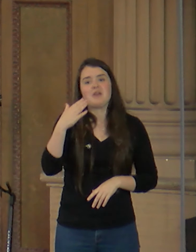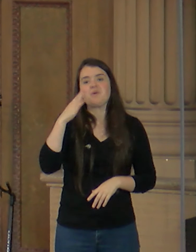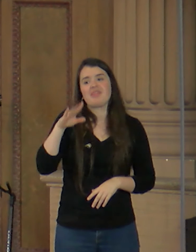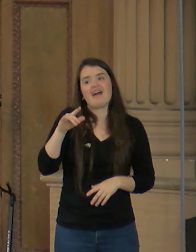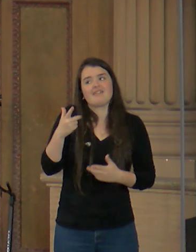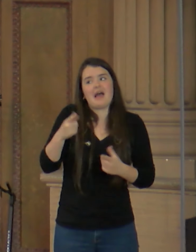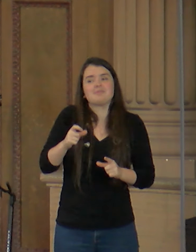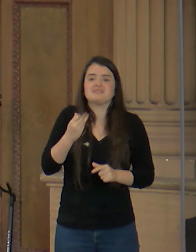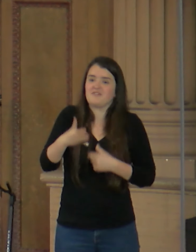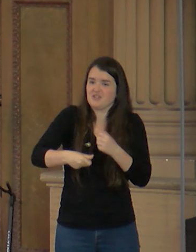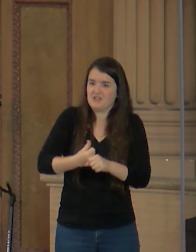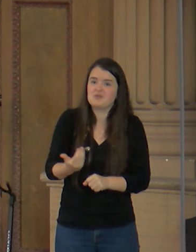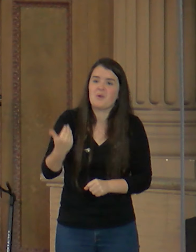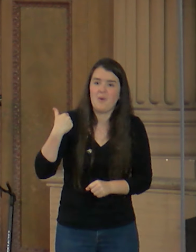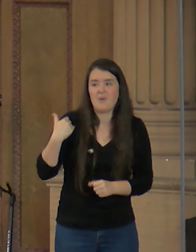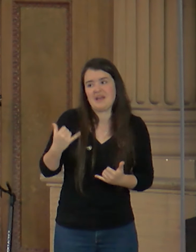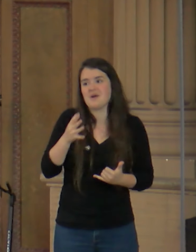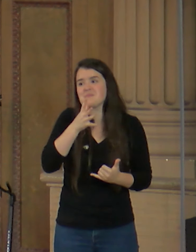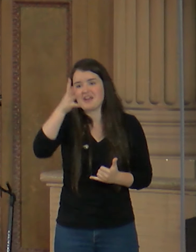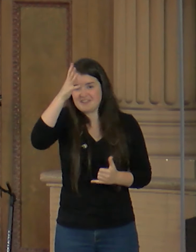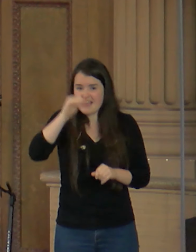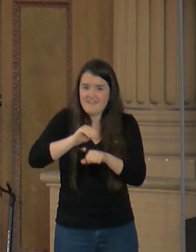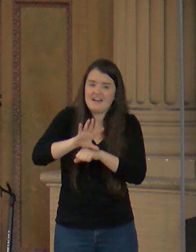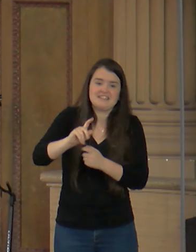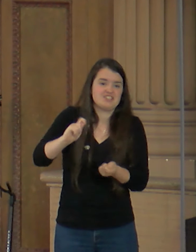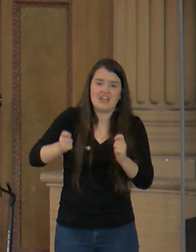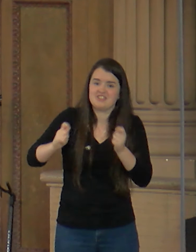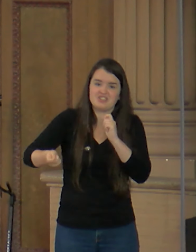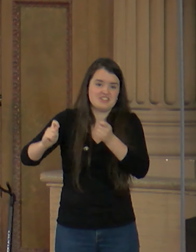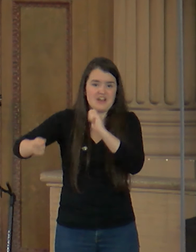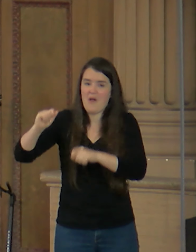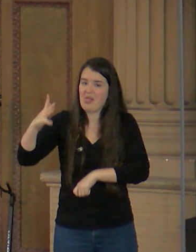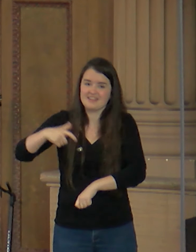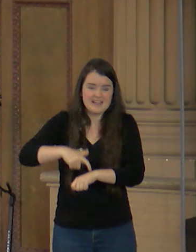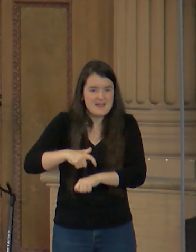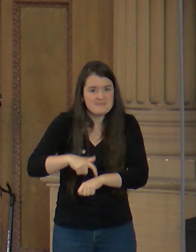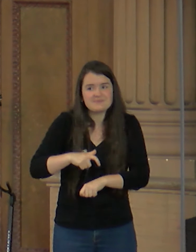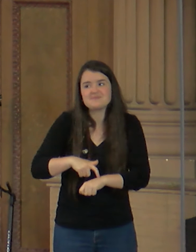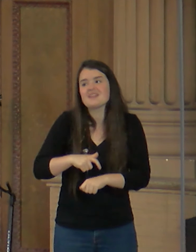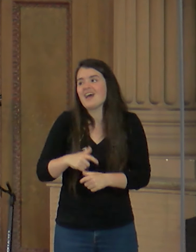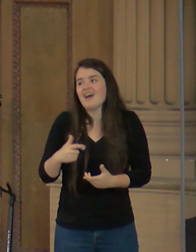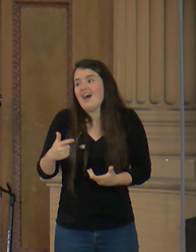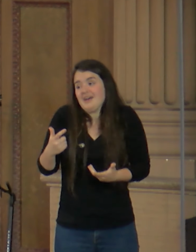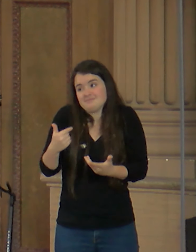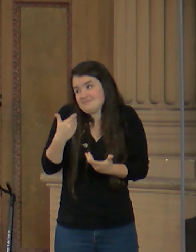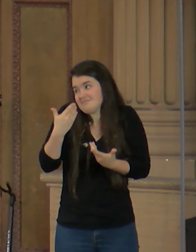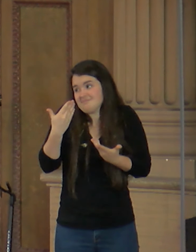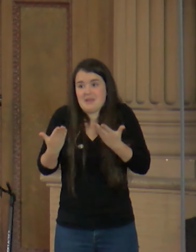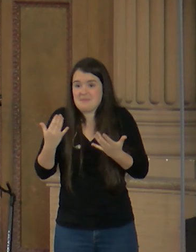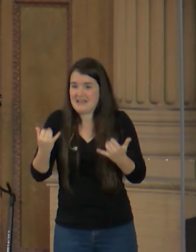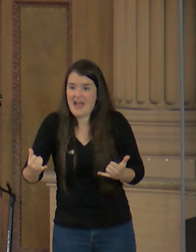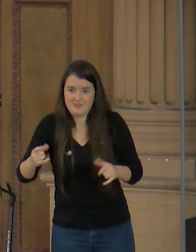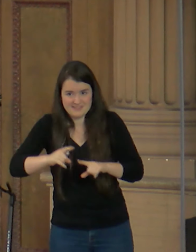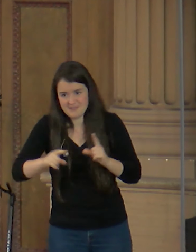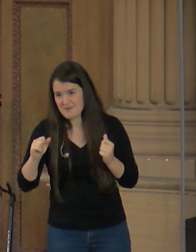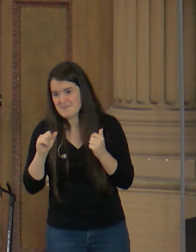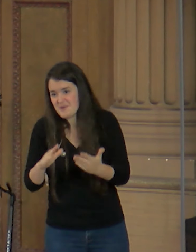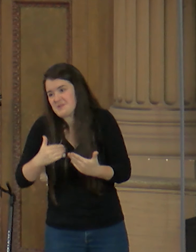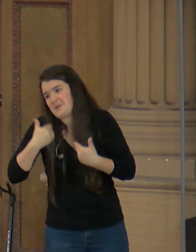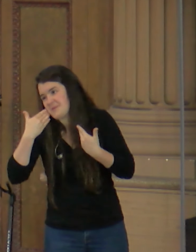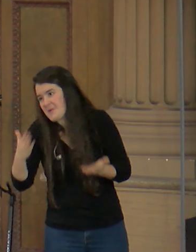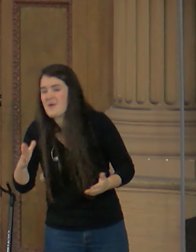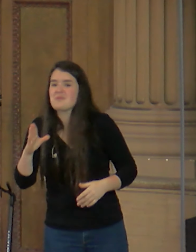like really bad now, I don't know. We may have messed our kids up, but that's kind of inevitable. But either way, we used to do that. We would swaddle them,